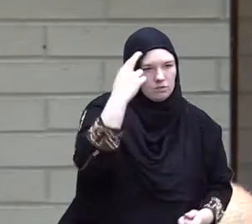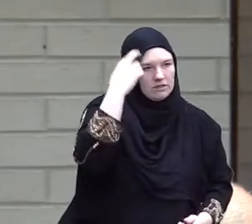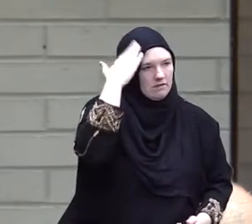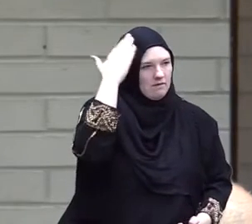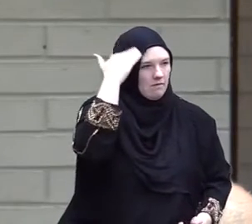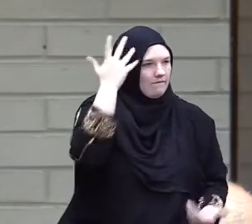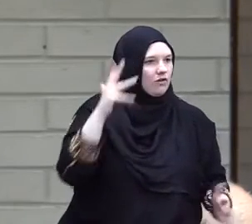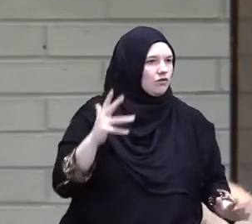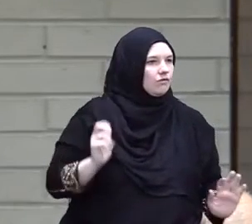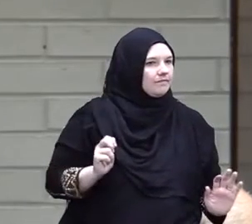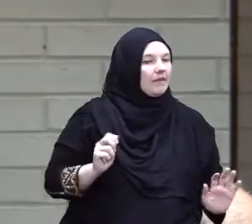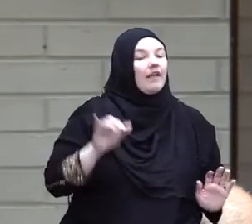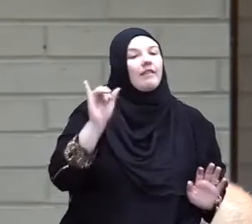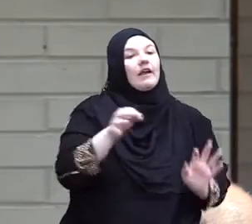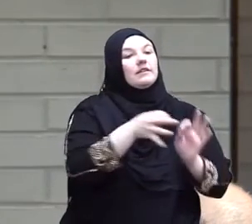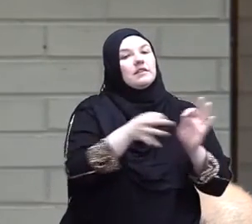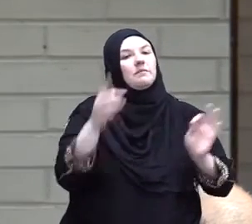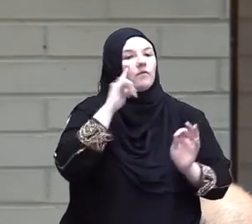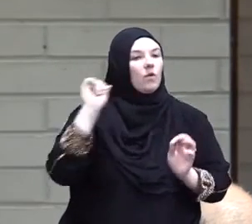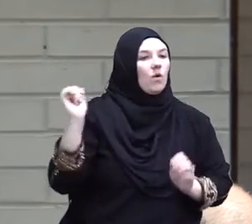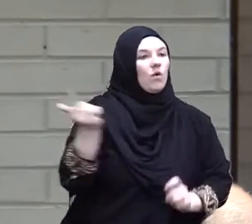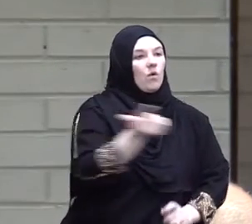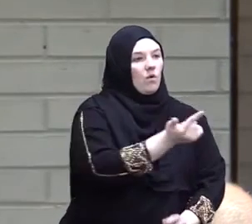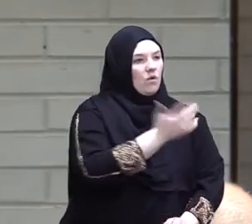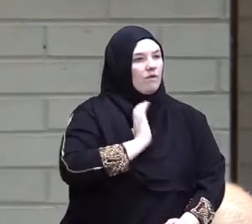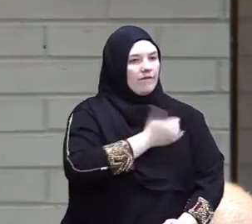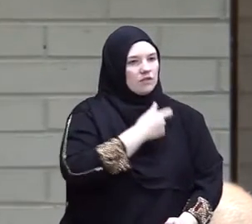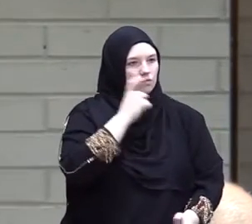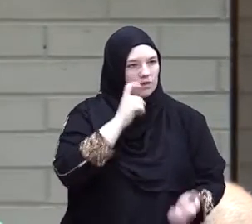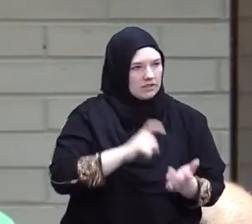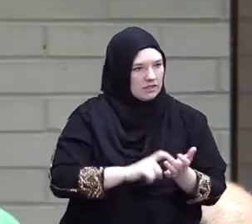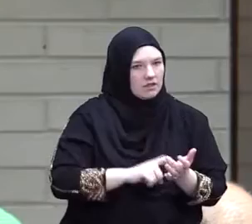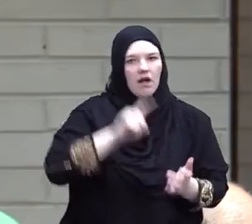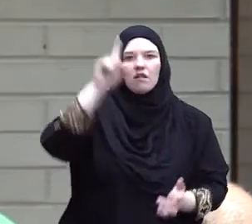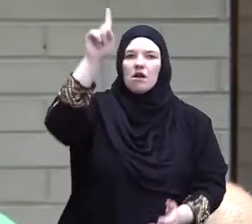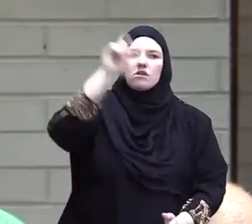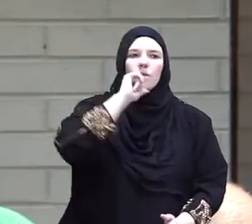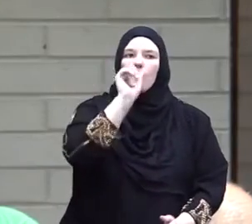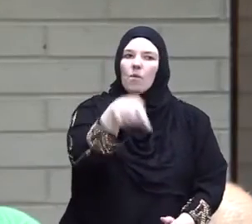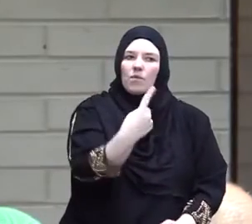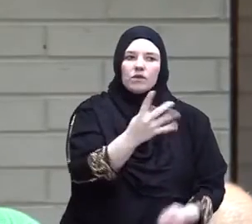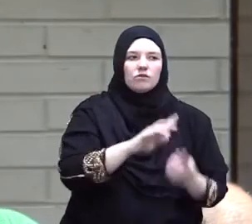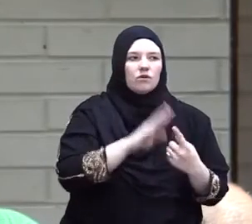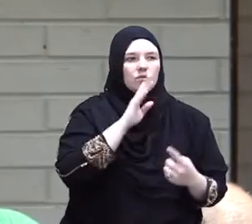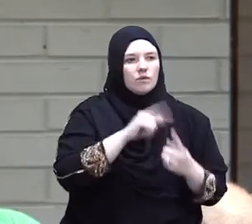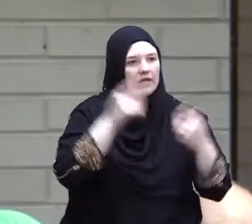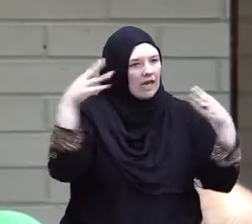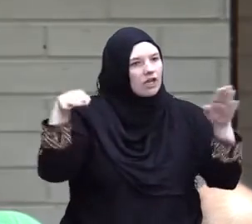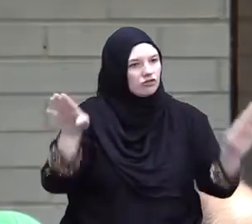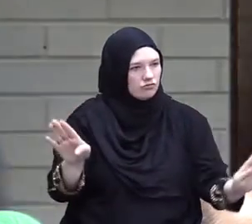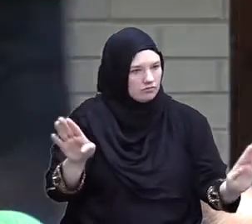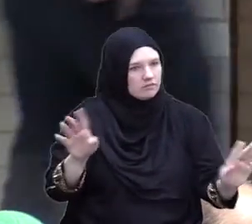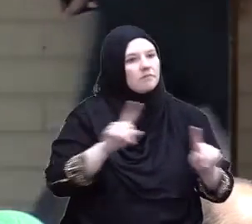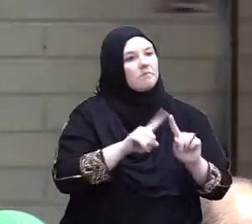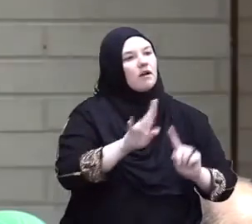This is a statement for all of us also to recognize. Allah was not only talking to the angels, since He recorded it for us,